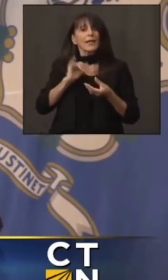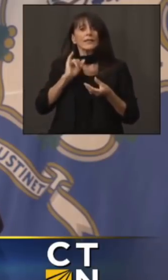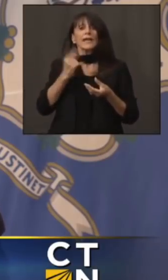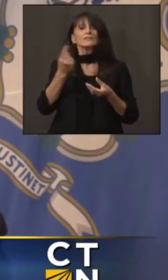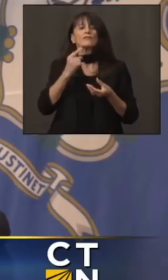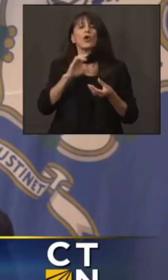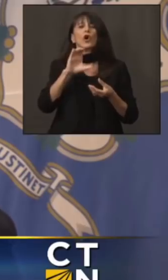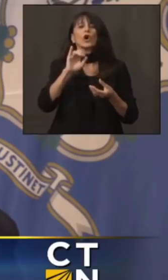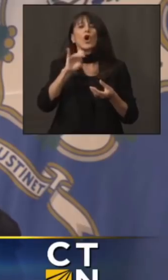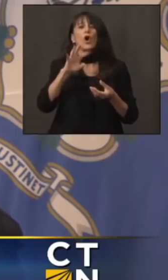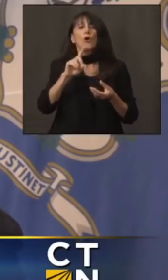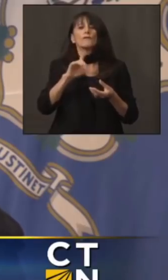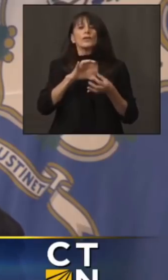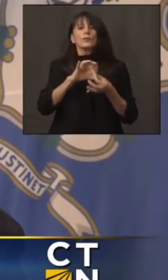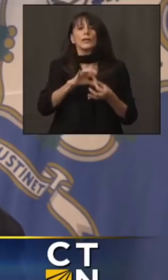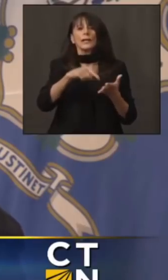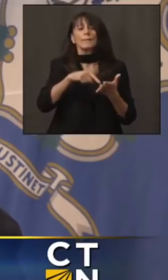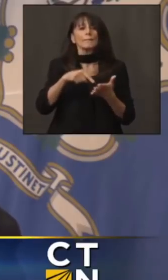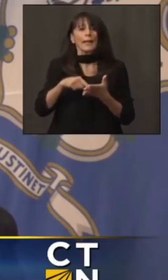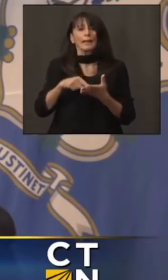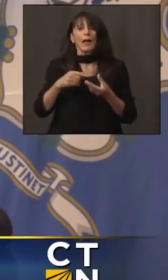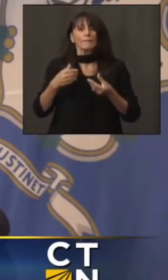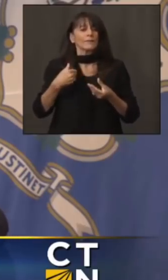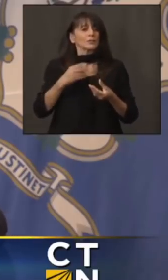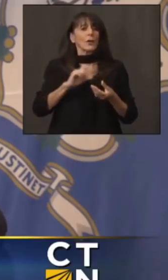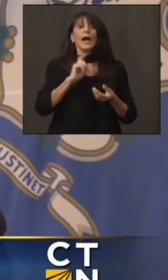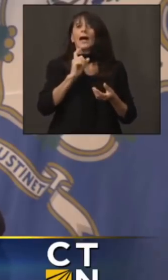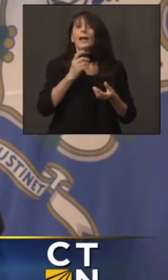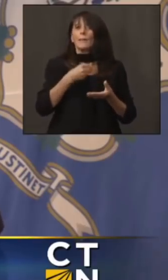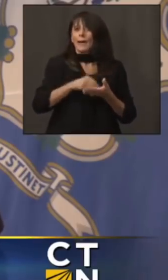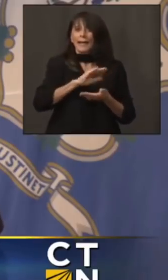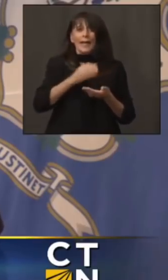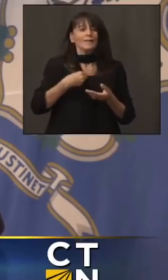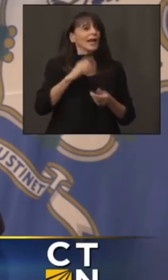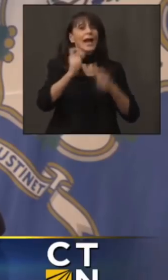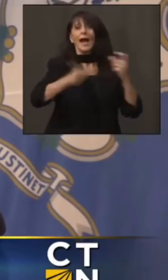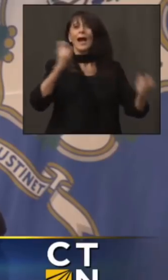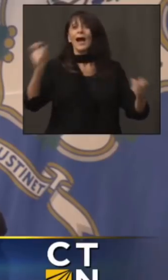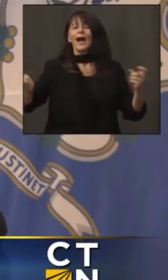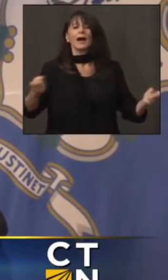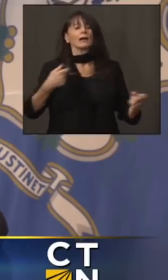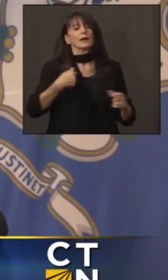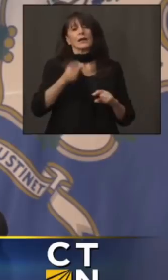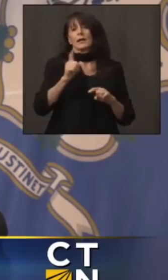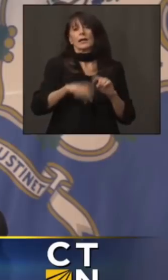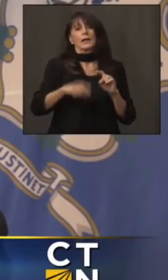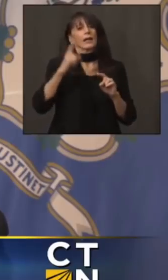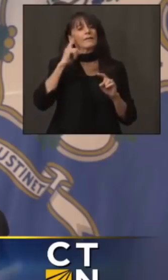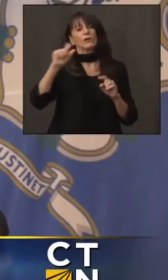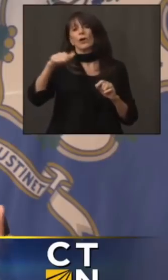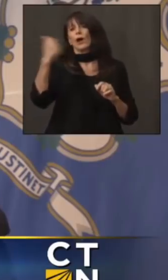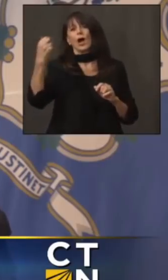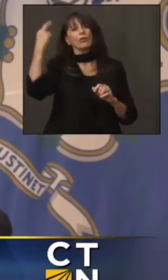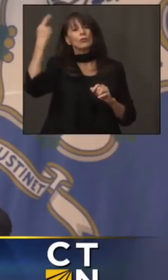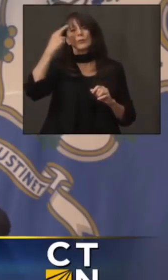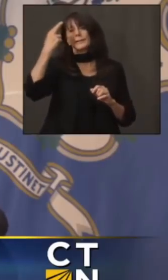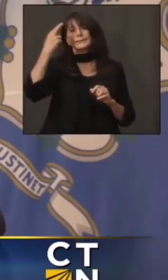COVID-related expenses. So it's not like I can just hand out that federal money for broader purposes